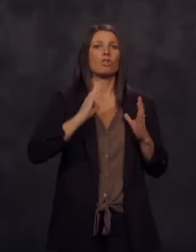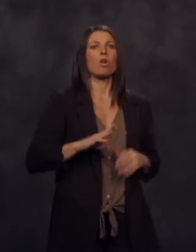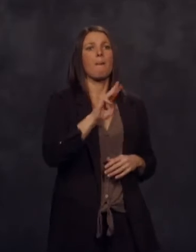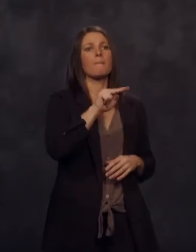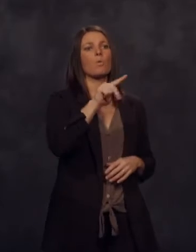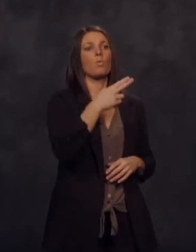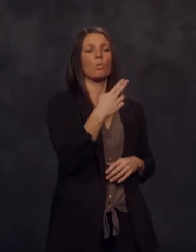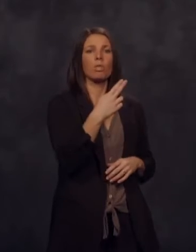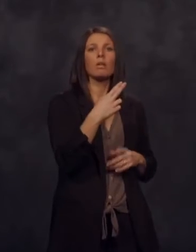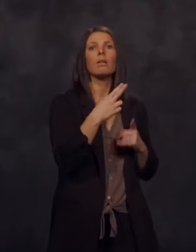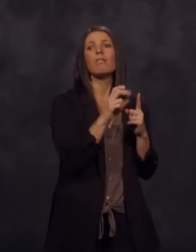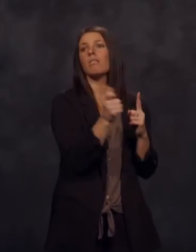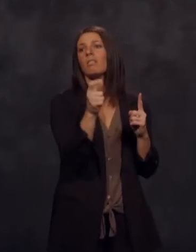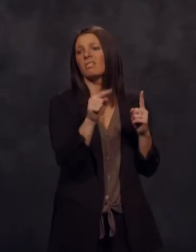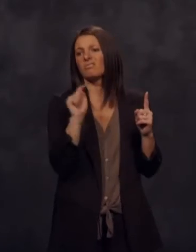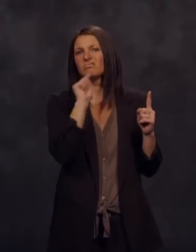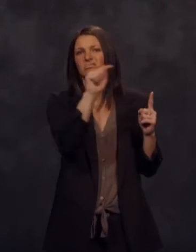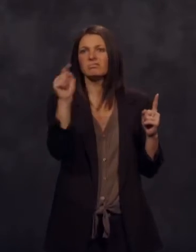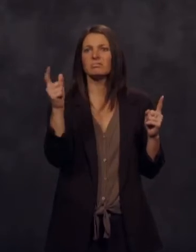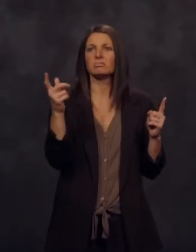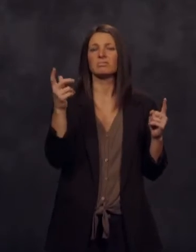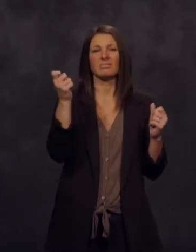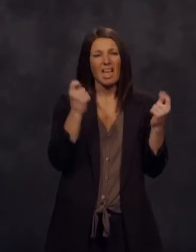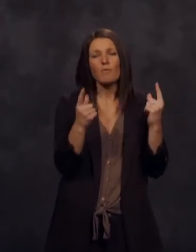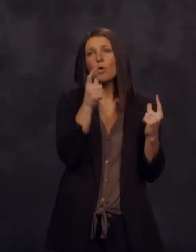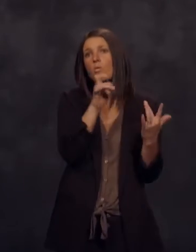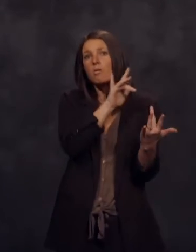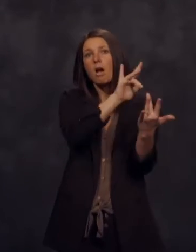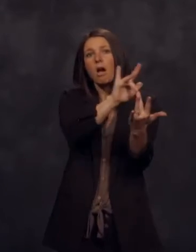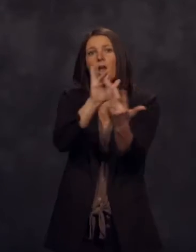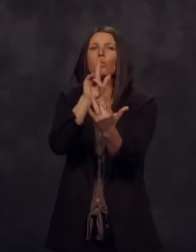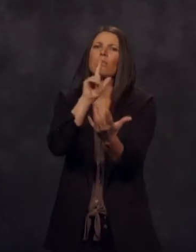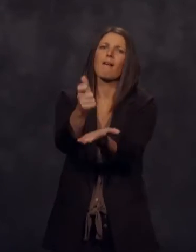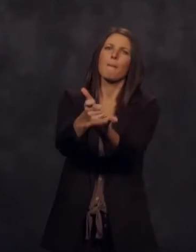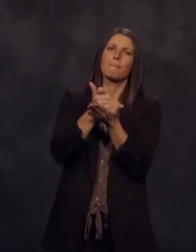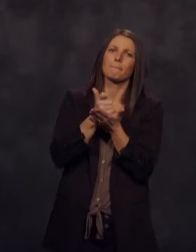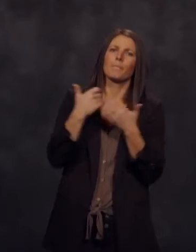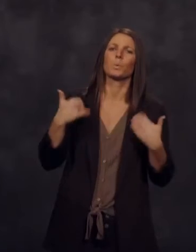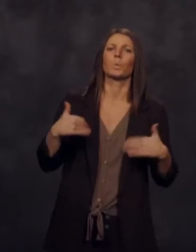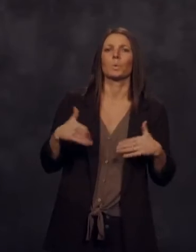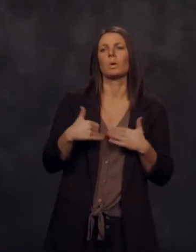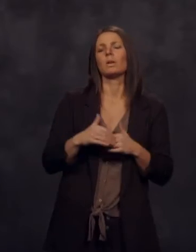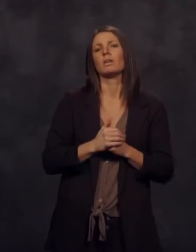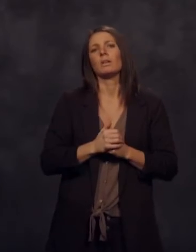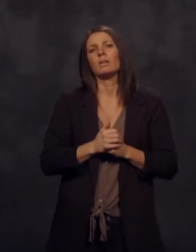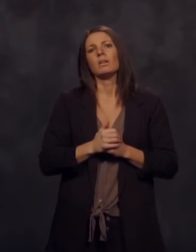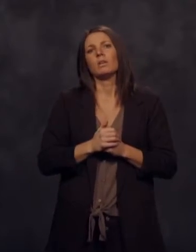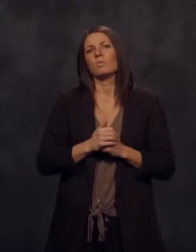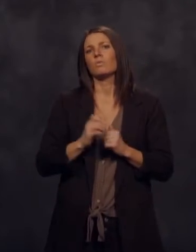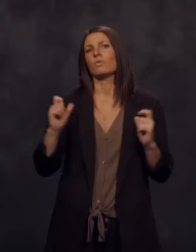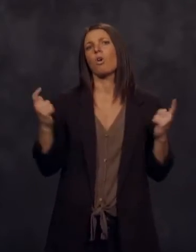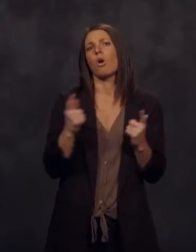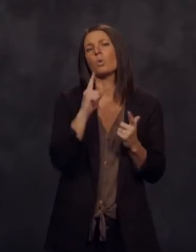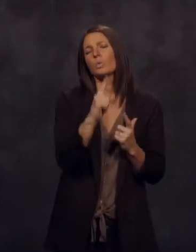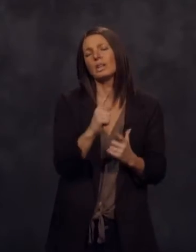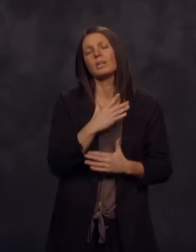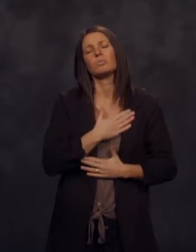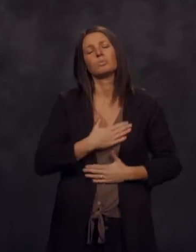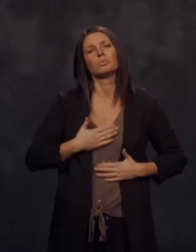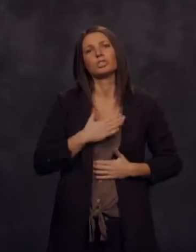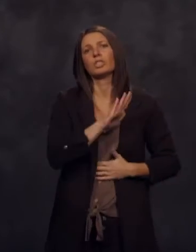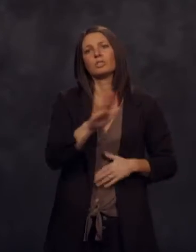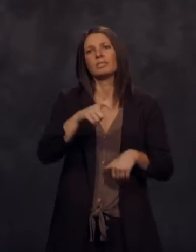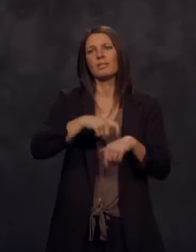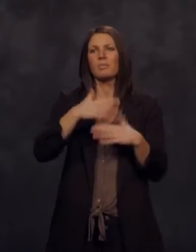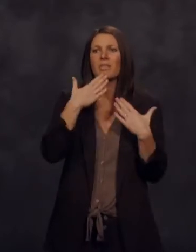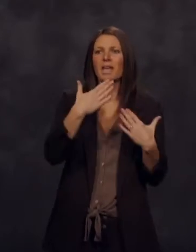else, because everybody I contacted was really, really helpful for this, and we all really appreciate it.